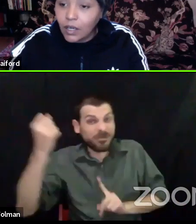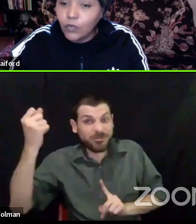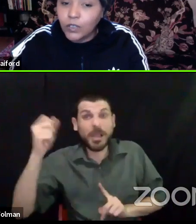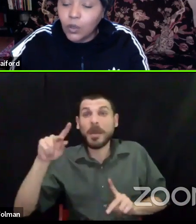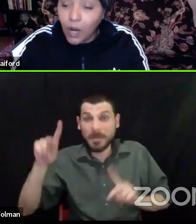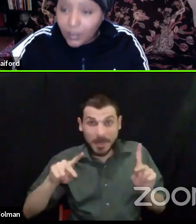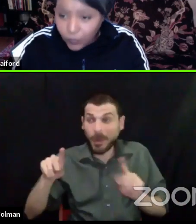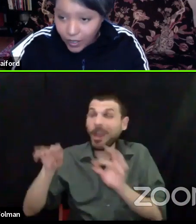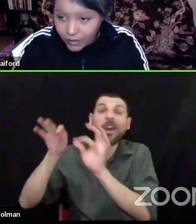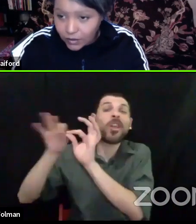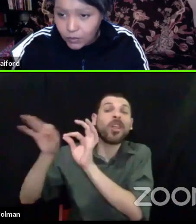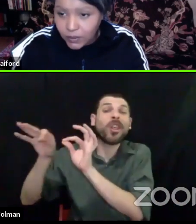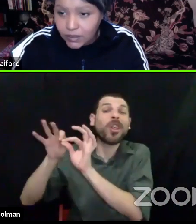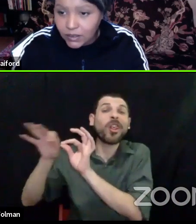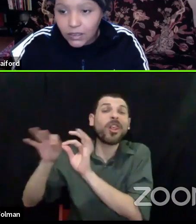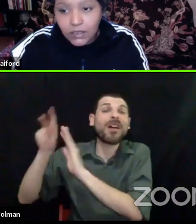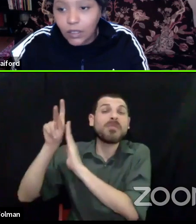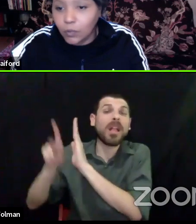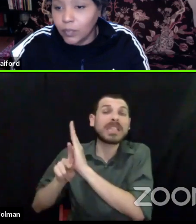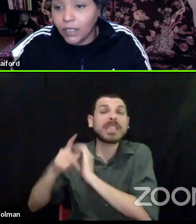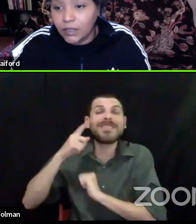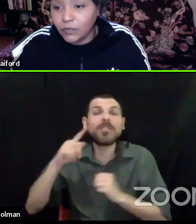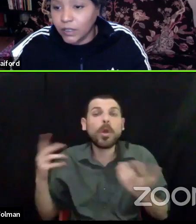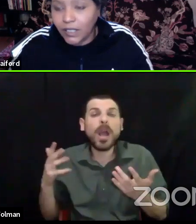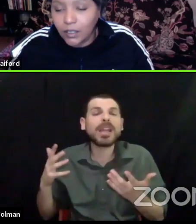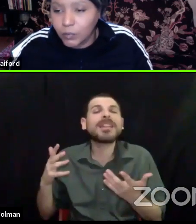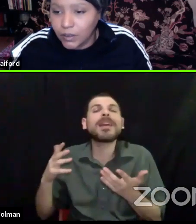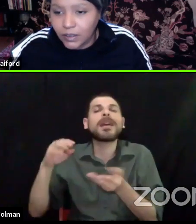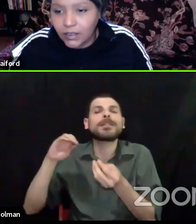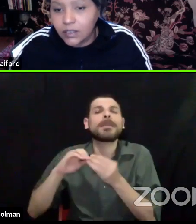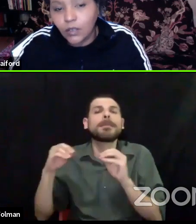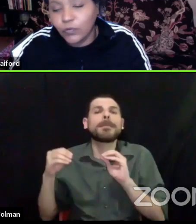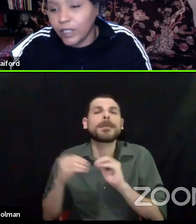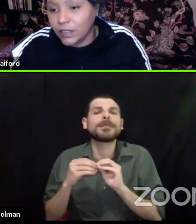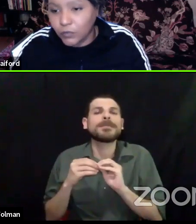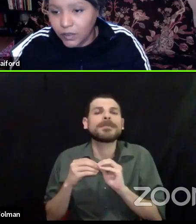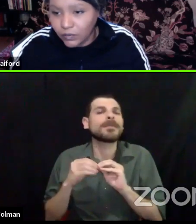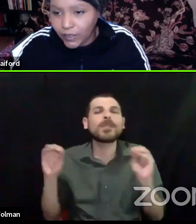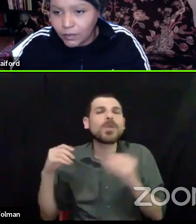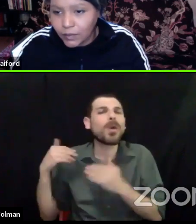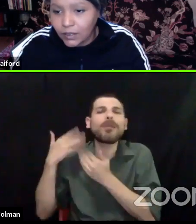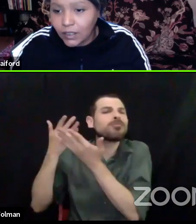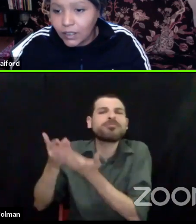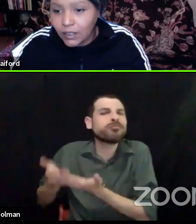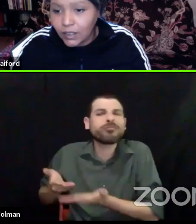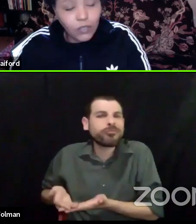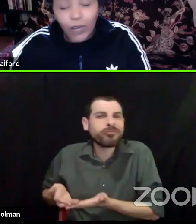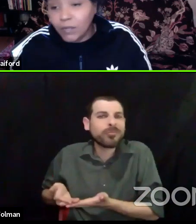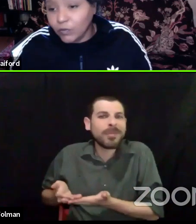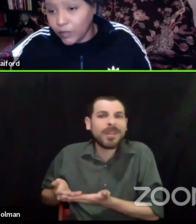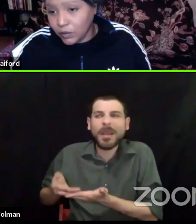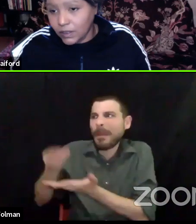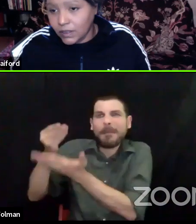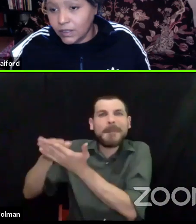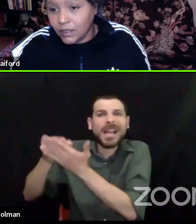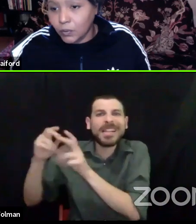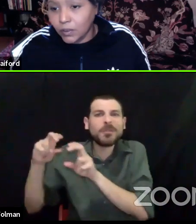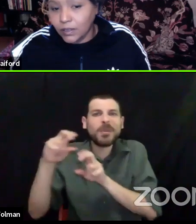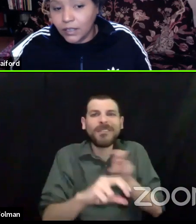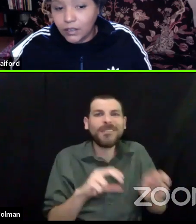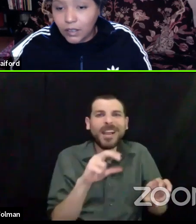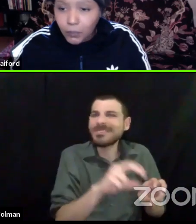it's all for quantifying those oppressions. There's no money for accountability. There's no funding for investment. So if I'm a voter in the city